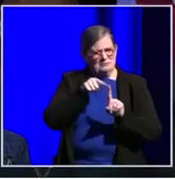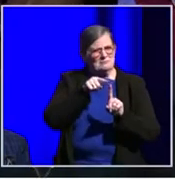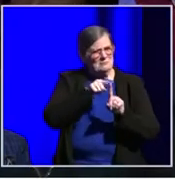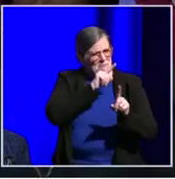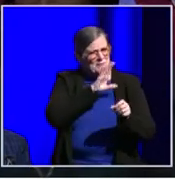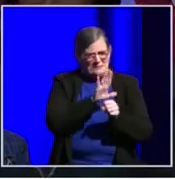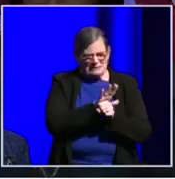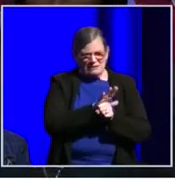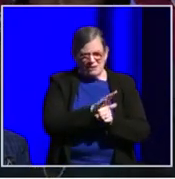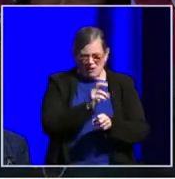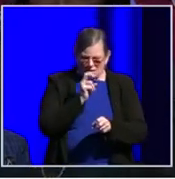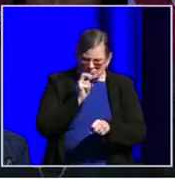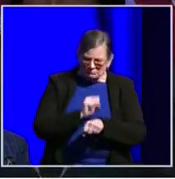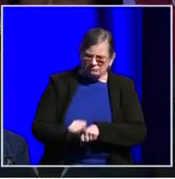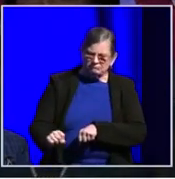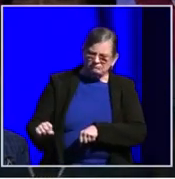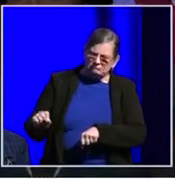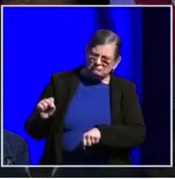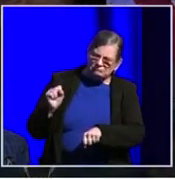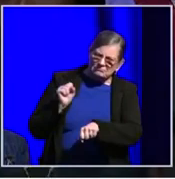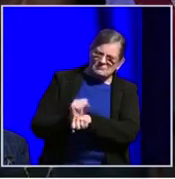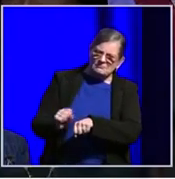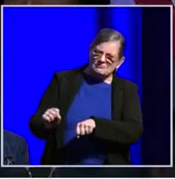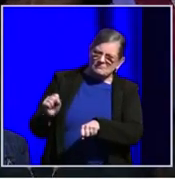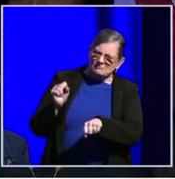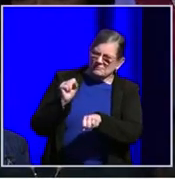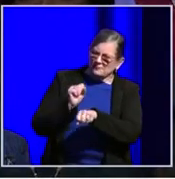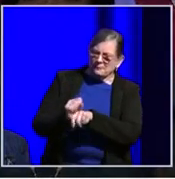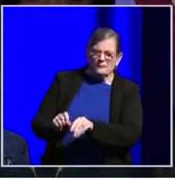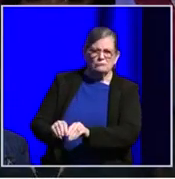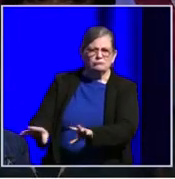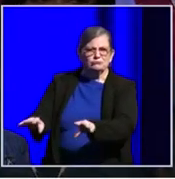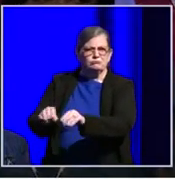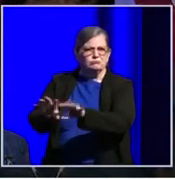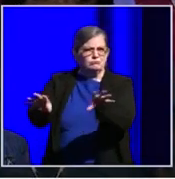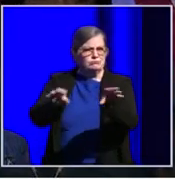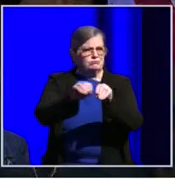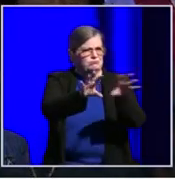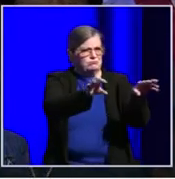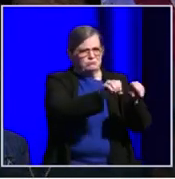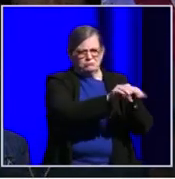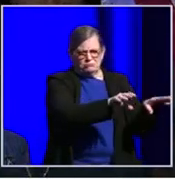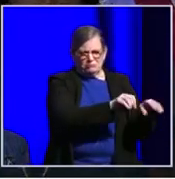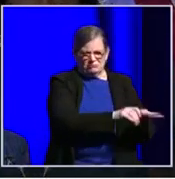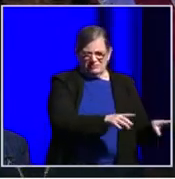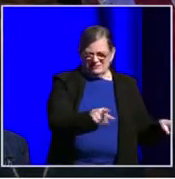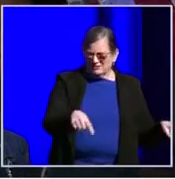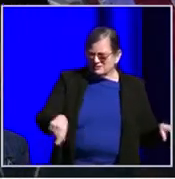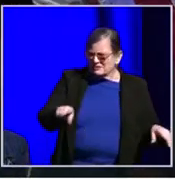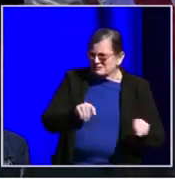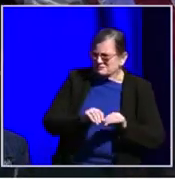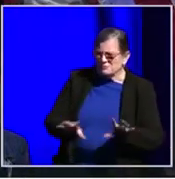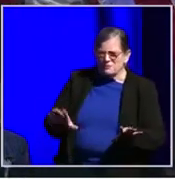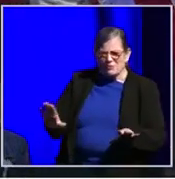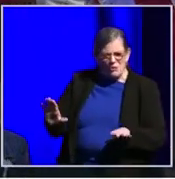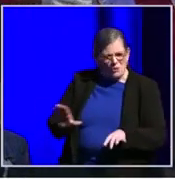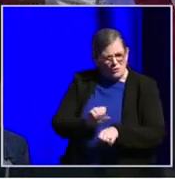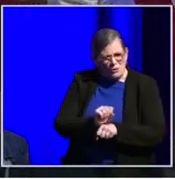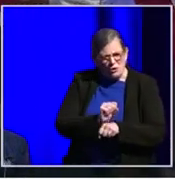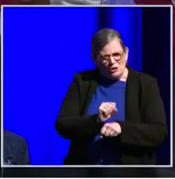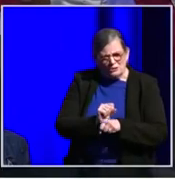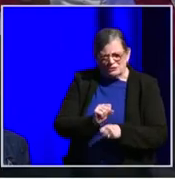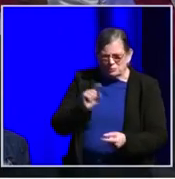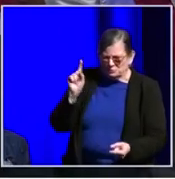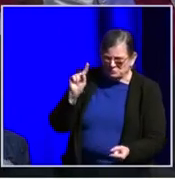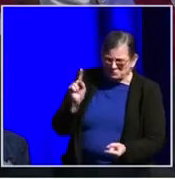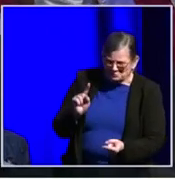pandemic. I'm committed to working with them to reduce waste, keep our streets and neighborhood clean, and address parking challenges across the city. And I look forward to